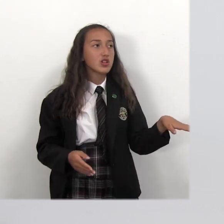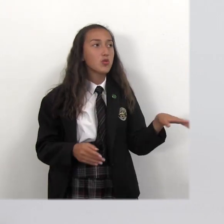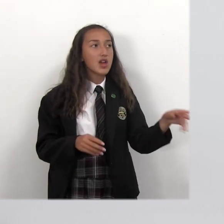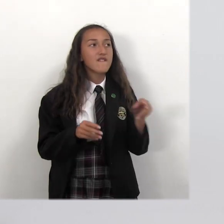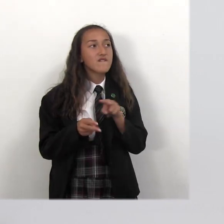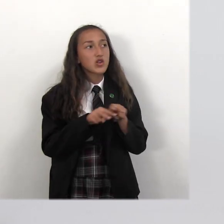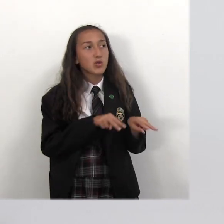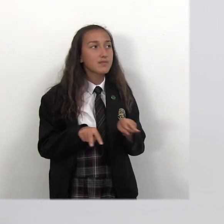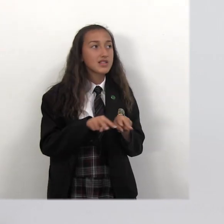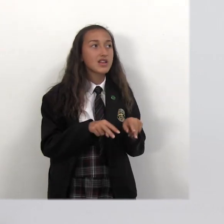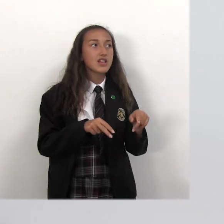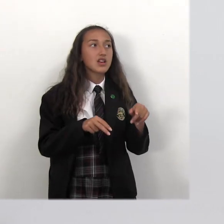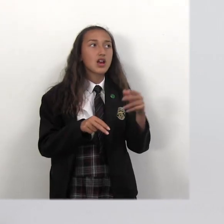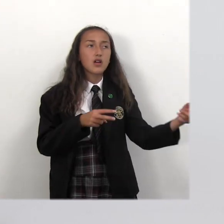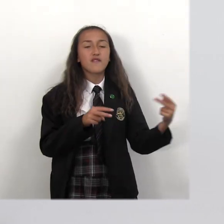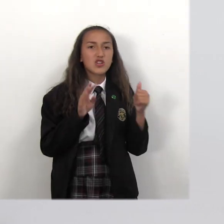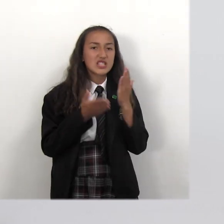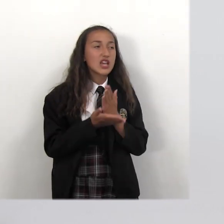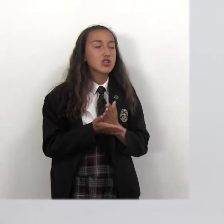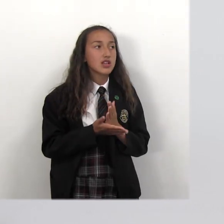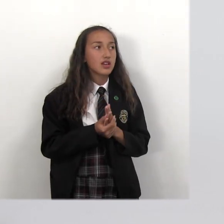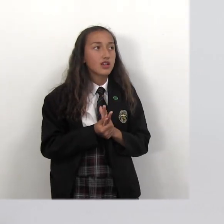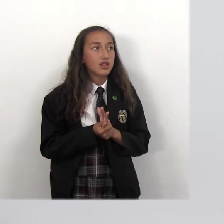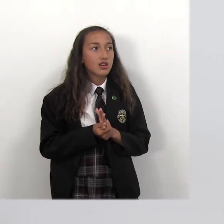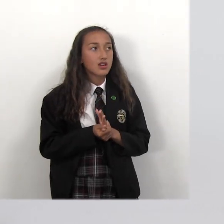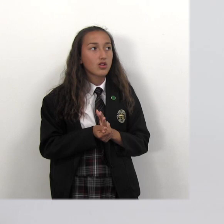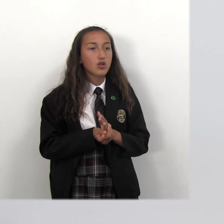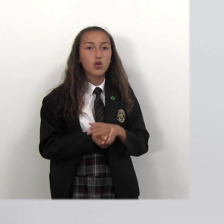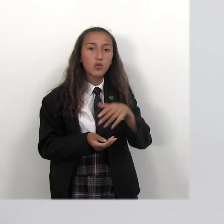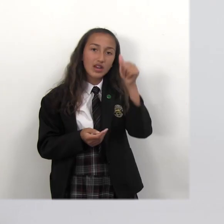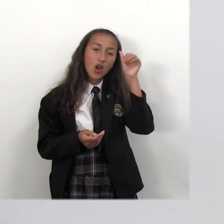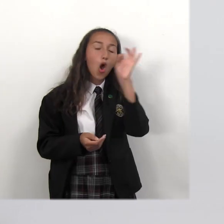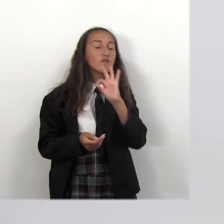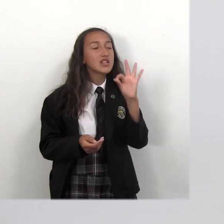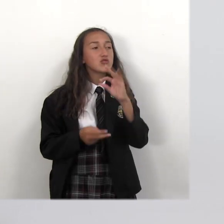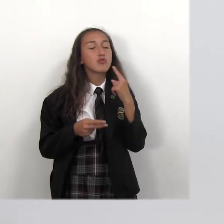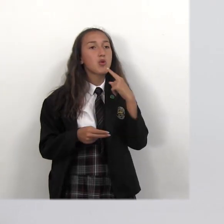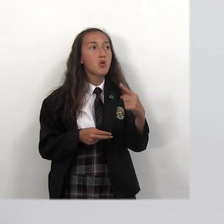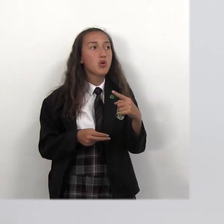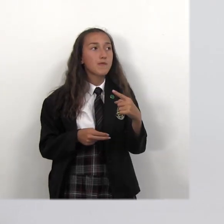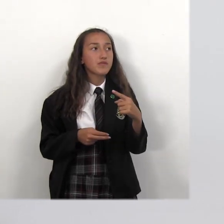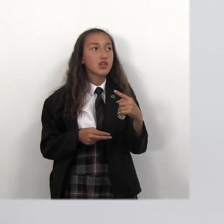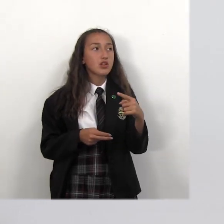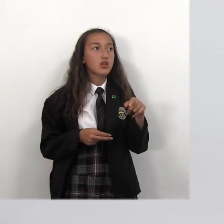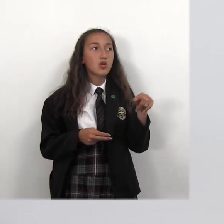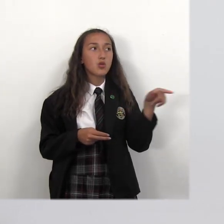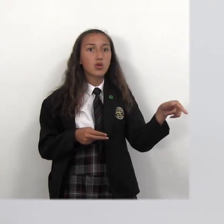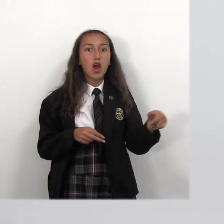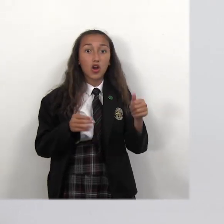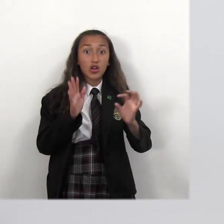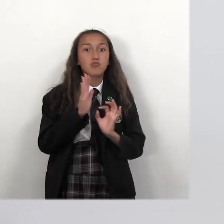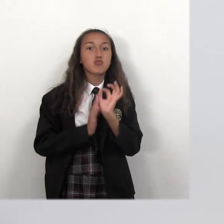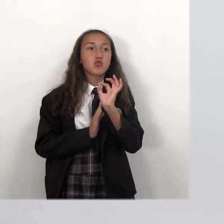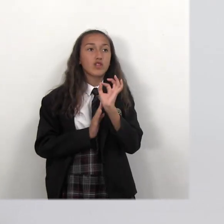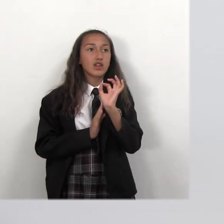responsibility incredibly seriously. You may have read our recent Ofsted report and heard that we are a rapidly